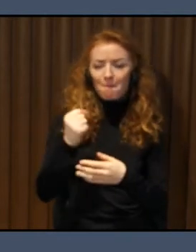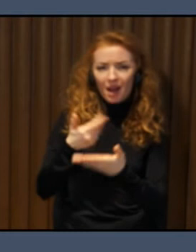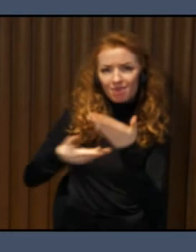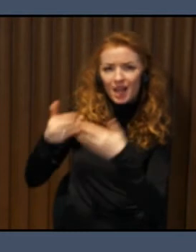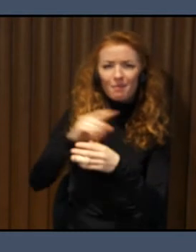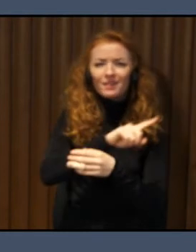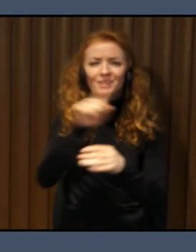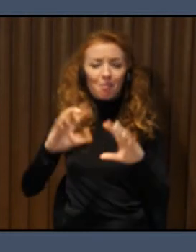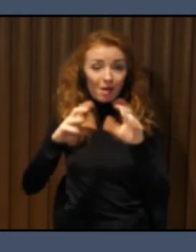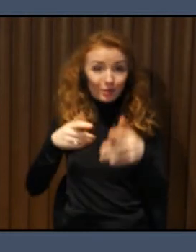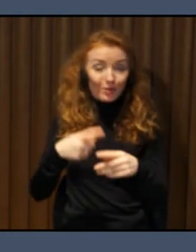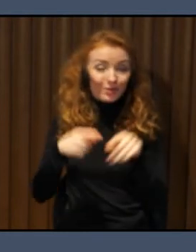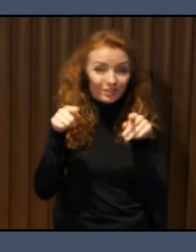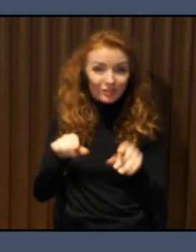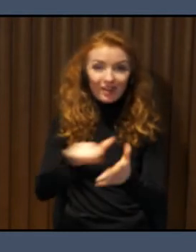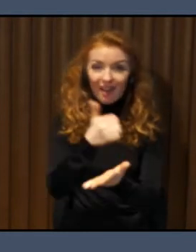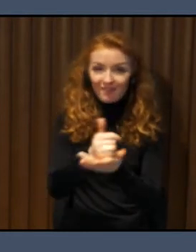made the app possible.